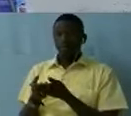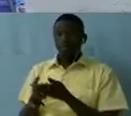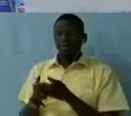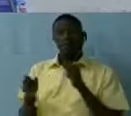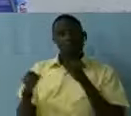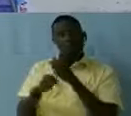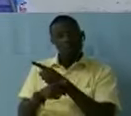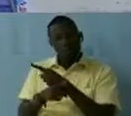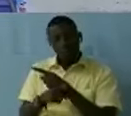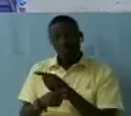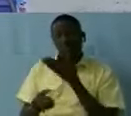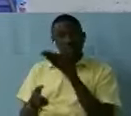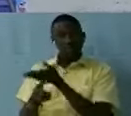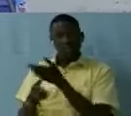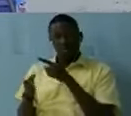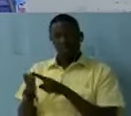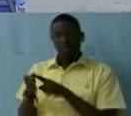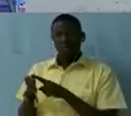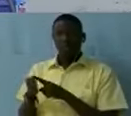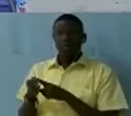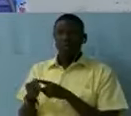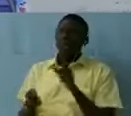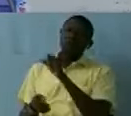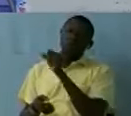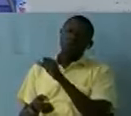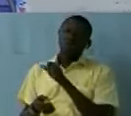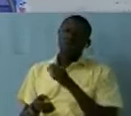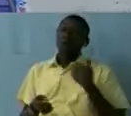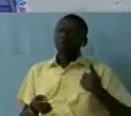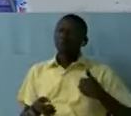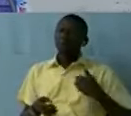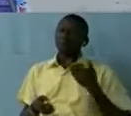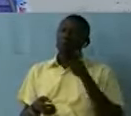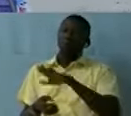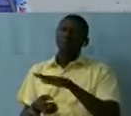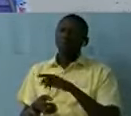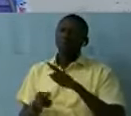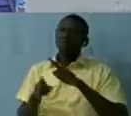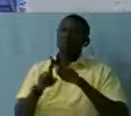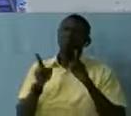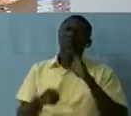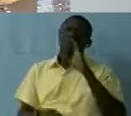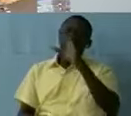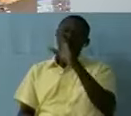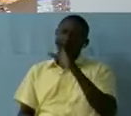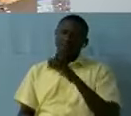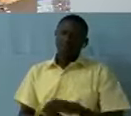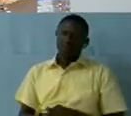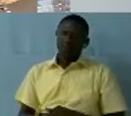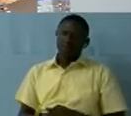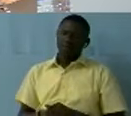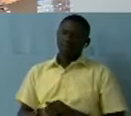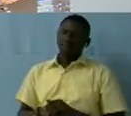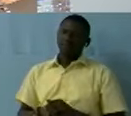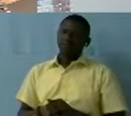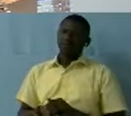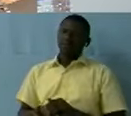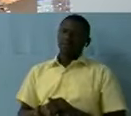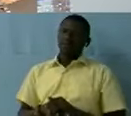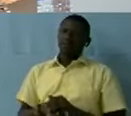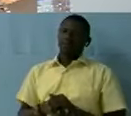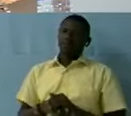Leone. Sierra Leoneans and other strange foreigners. Munu jik HIV bele jik tela ko president